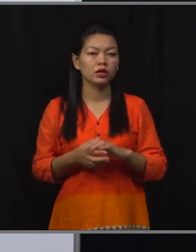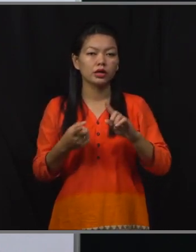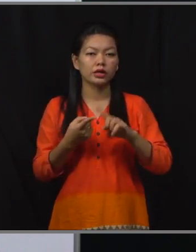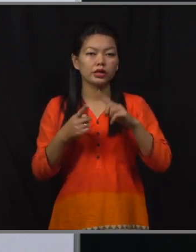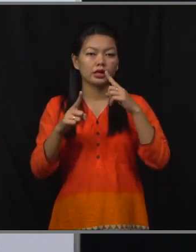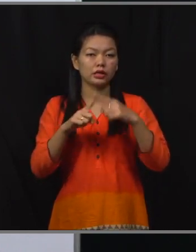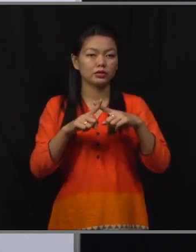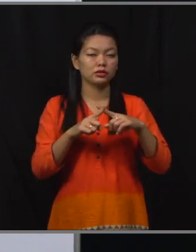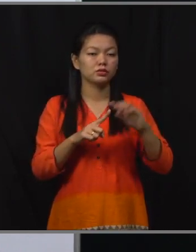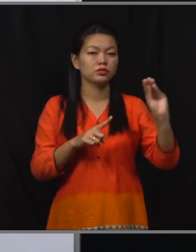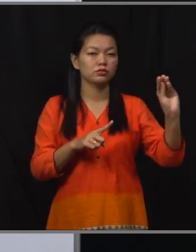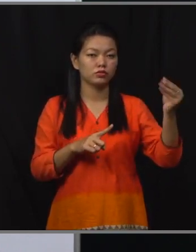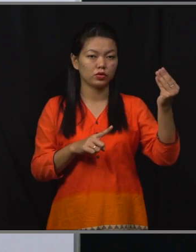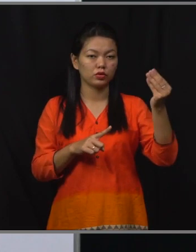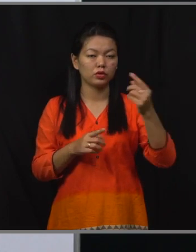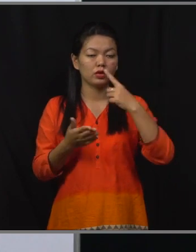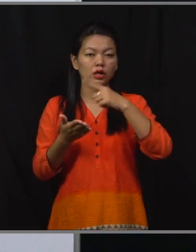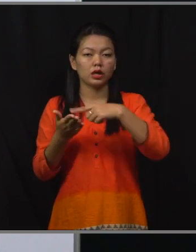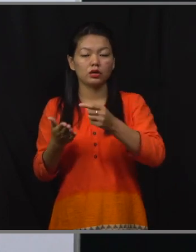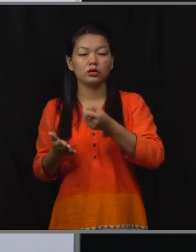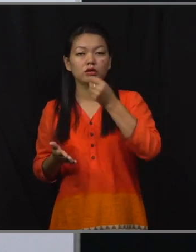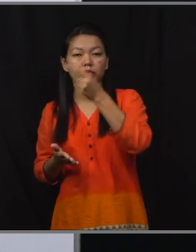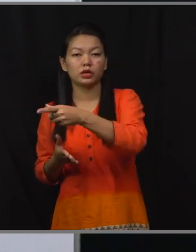Therefore, the money allotment is